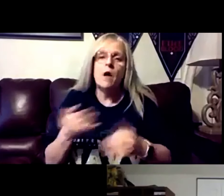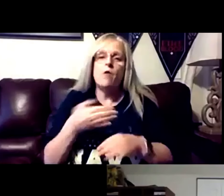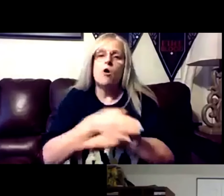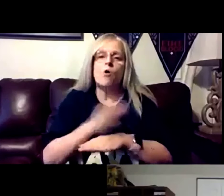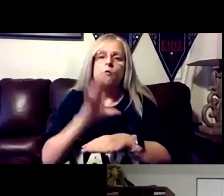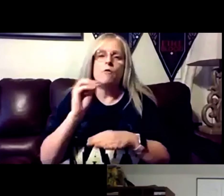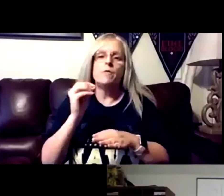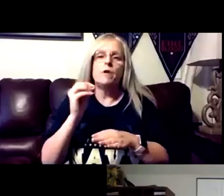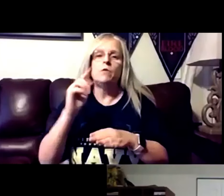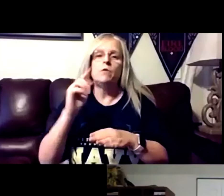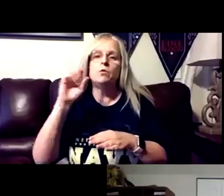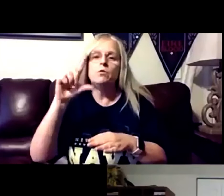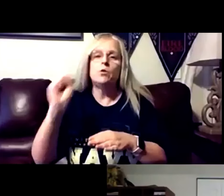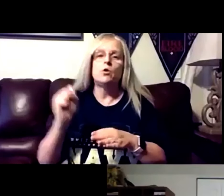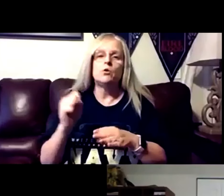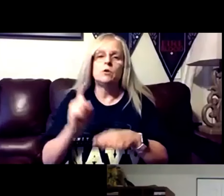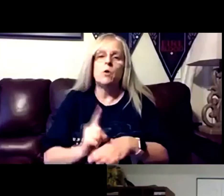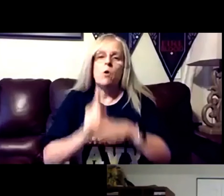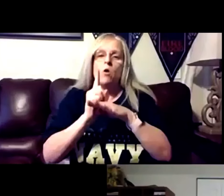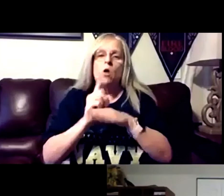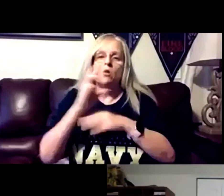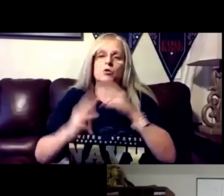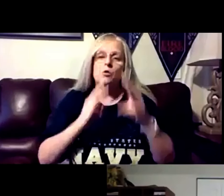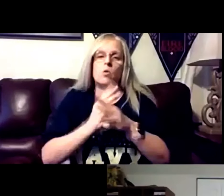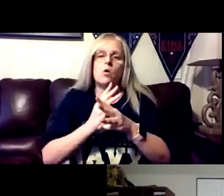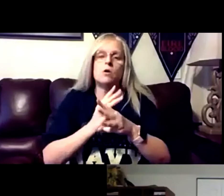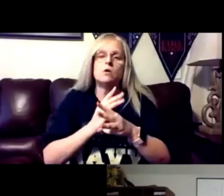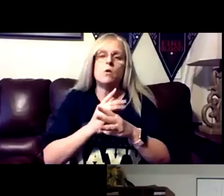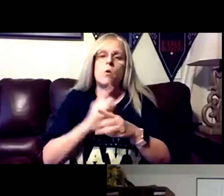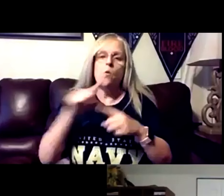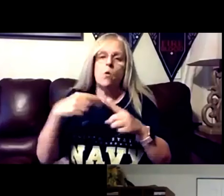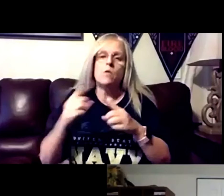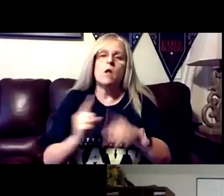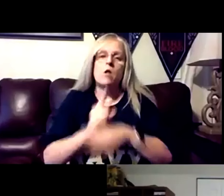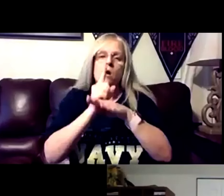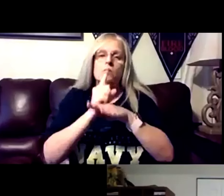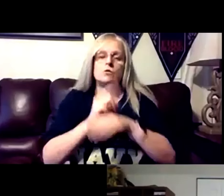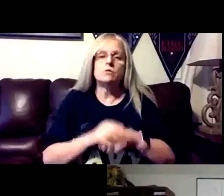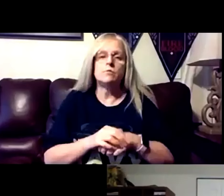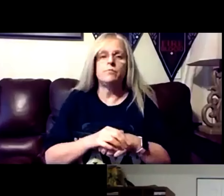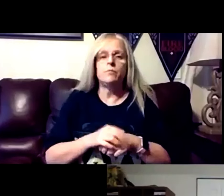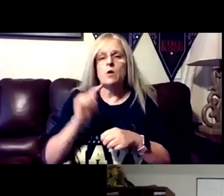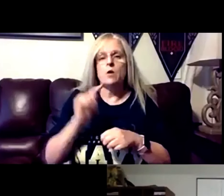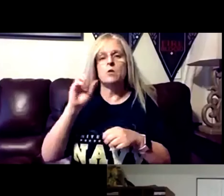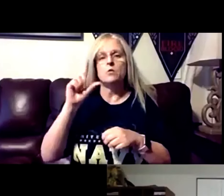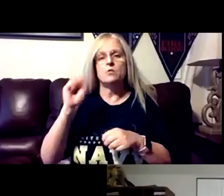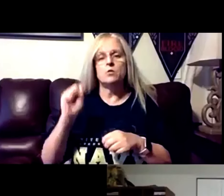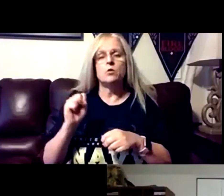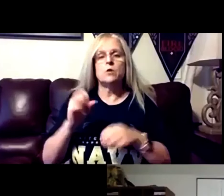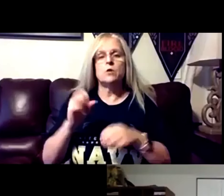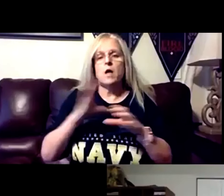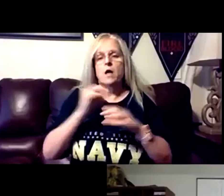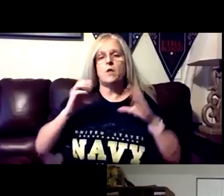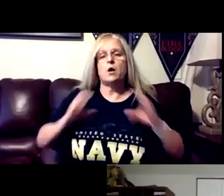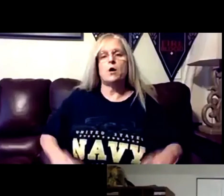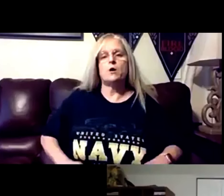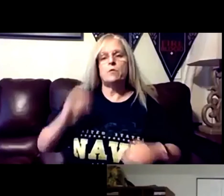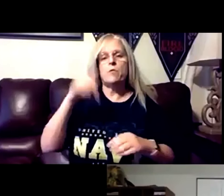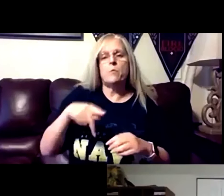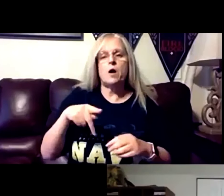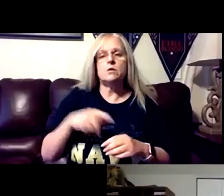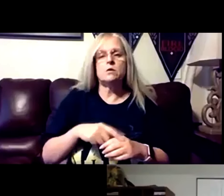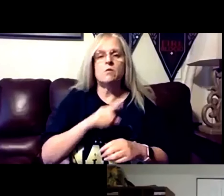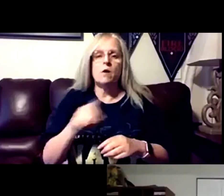will launch to the world as they launch. So the tools and the customers of ONPASSIVE, they